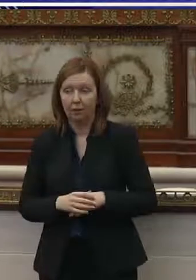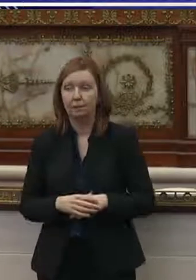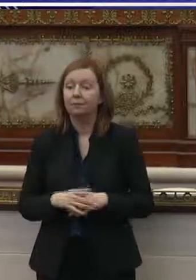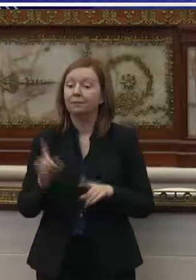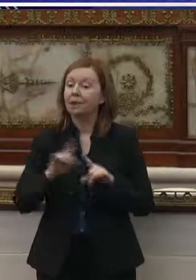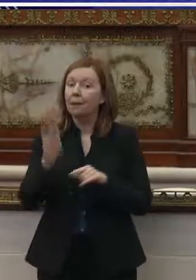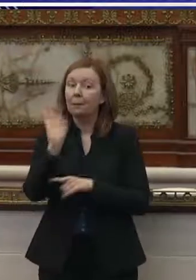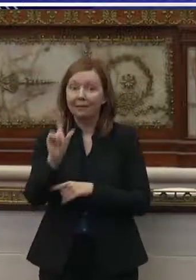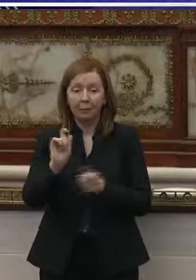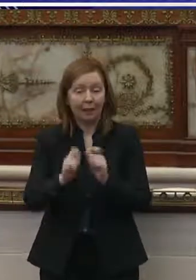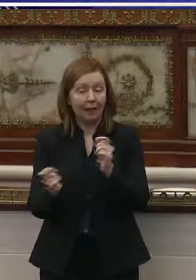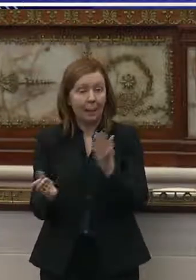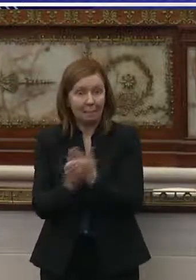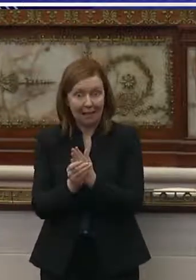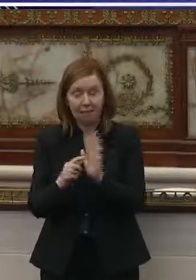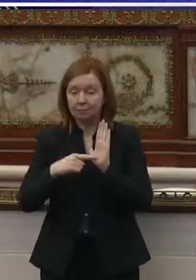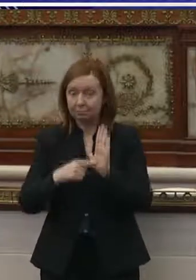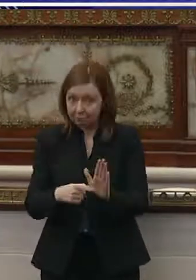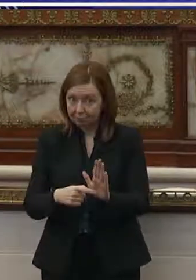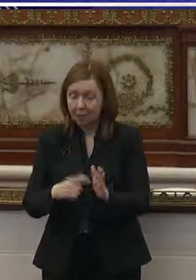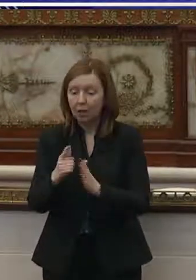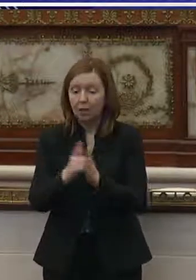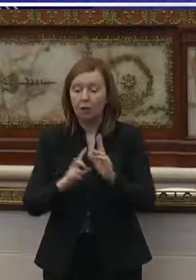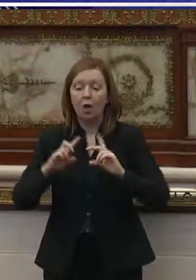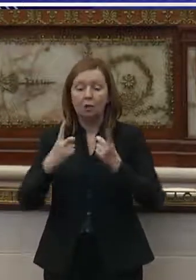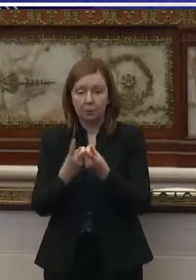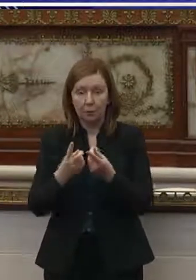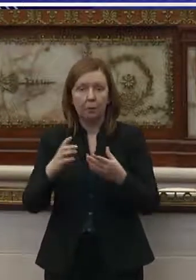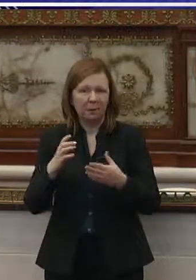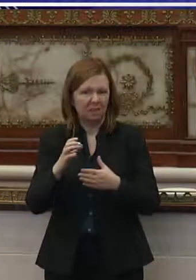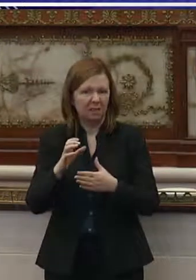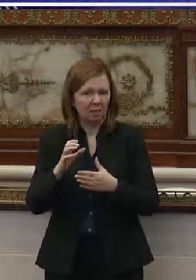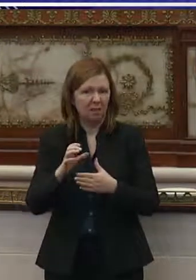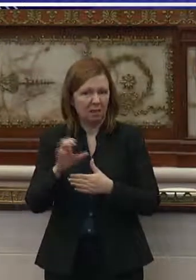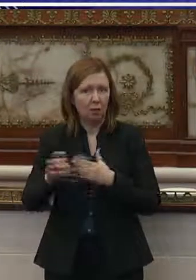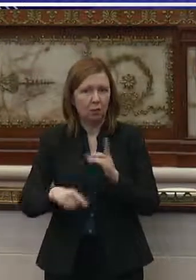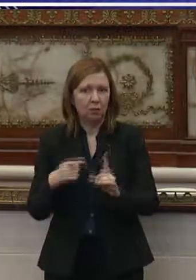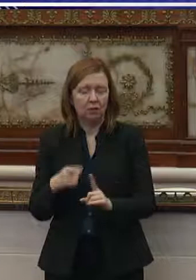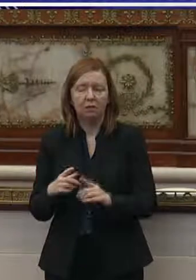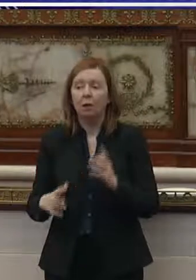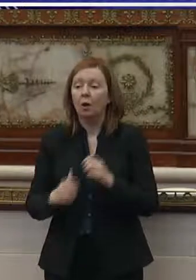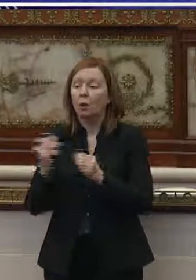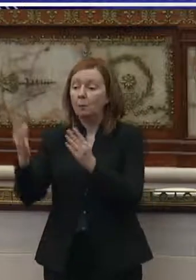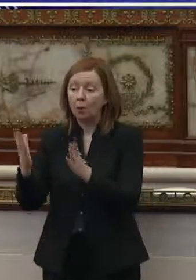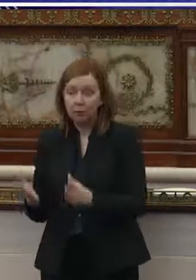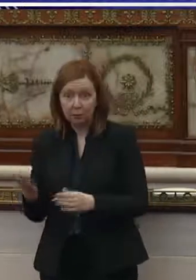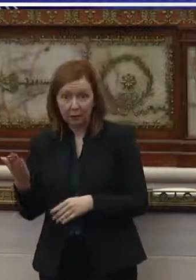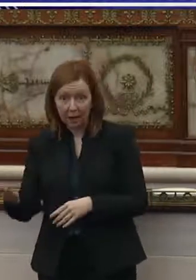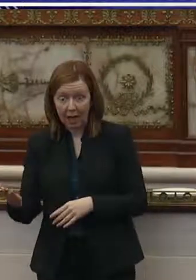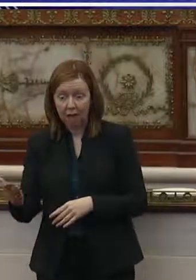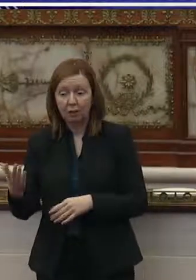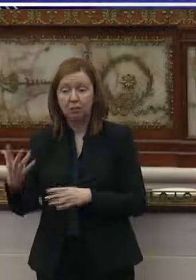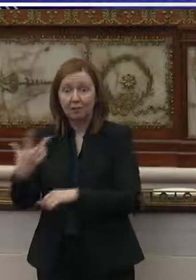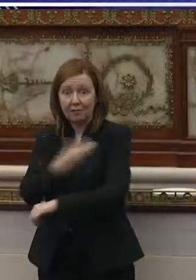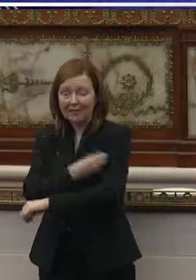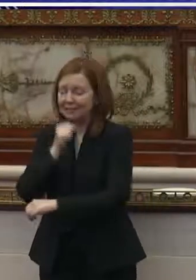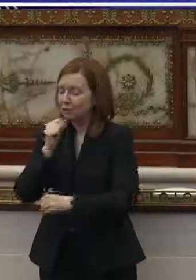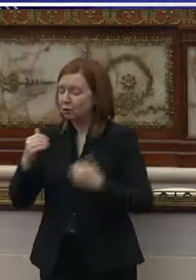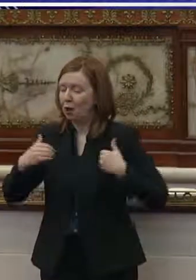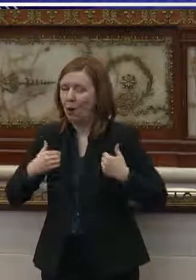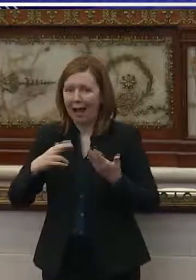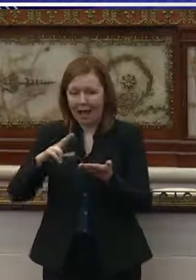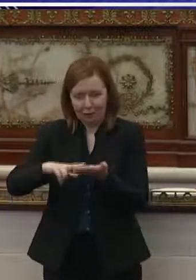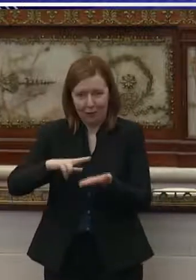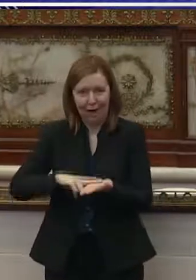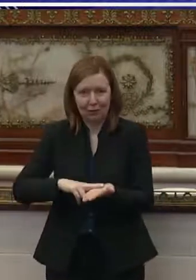bill has been amended to reflect the law department's conclusion. Most providers of vaccines do not have contracts